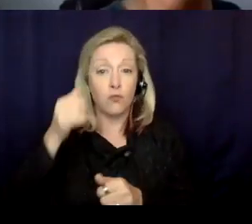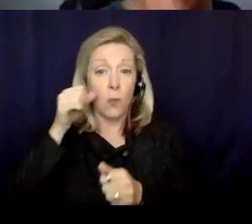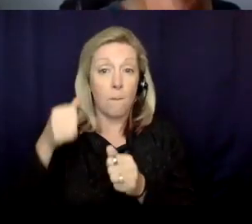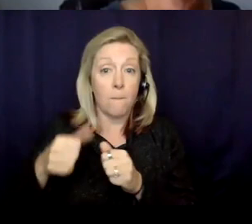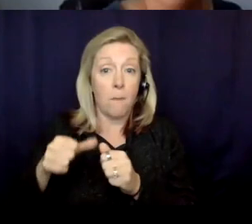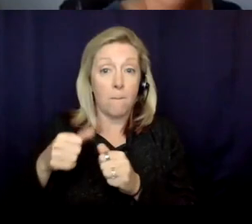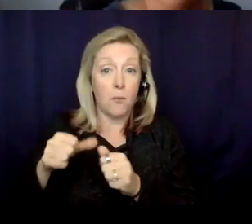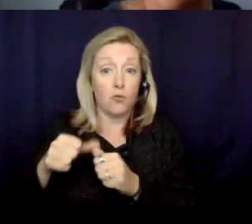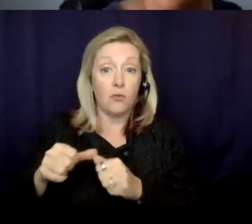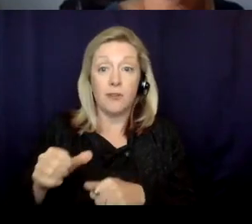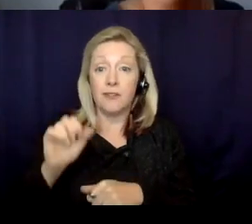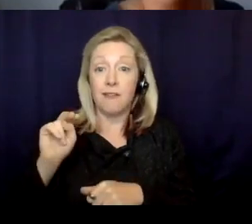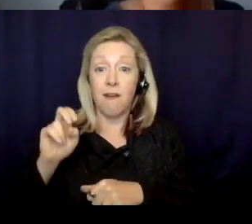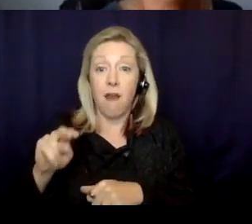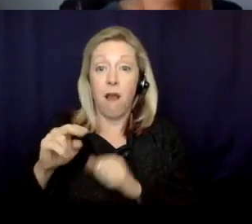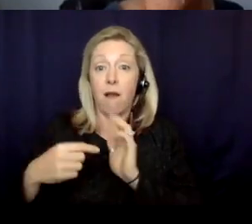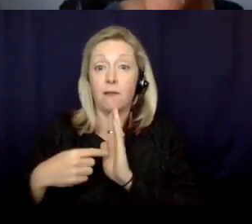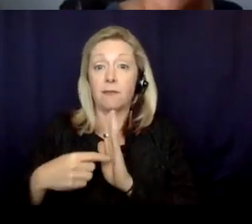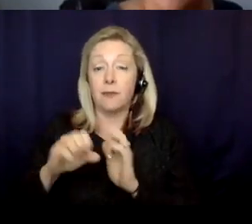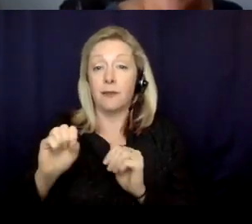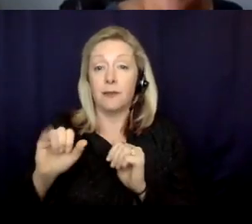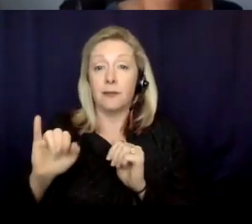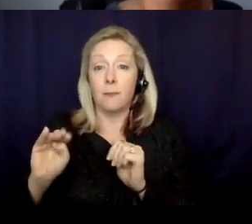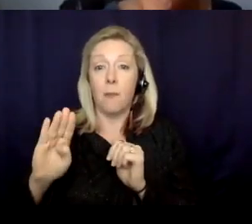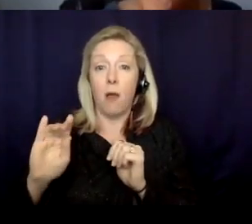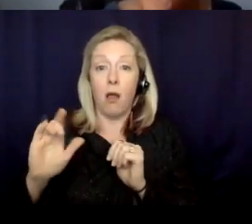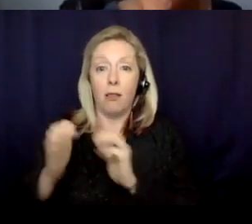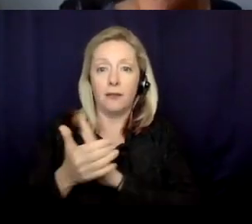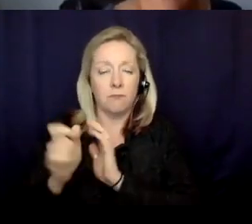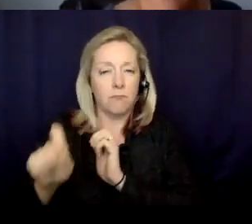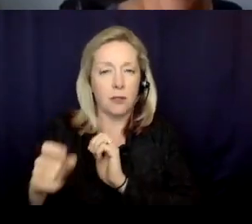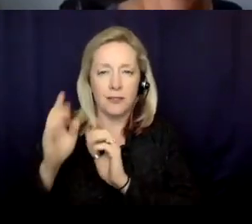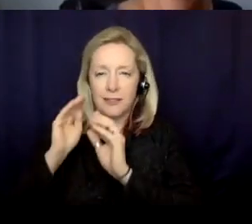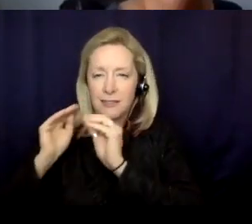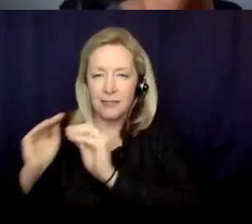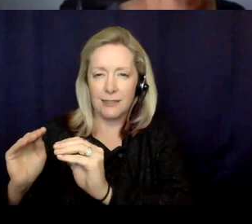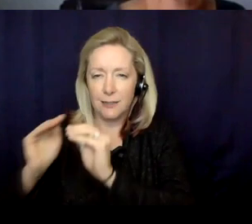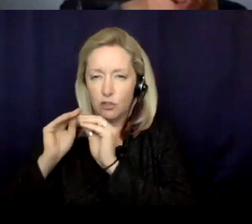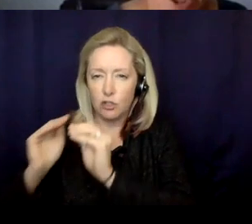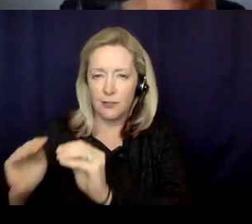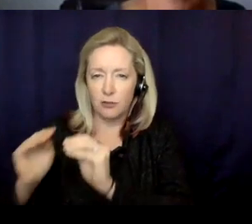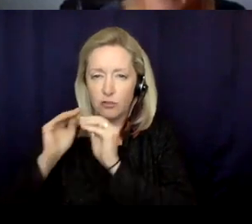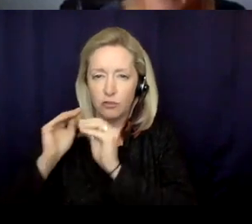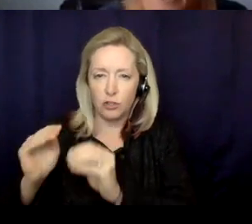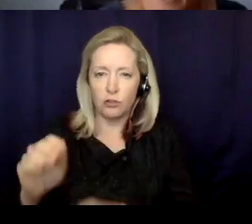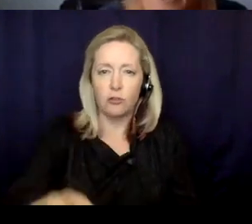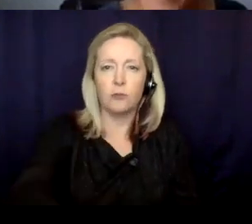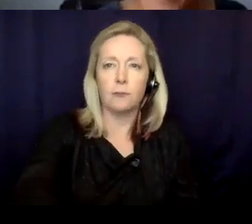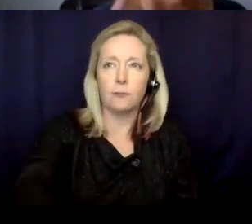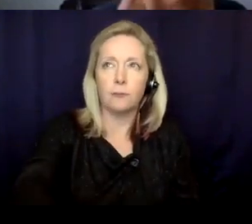be directly taught. So many times we really have to teach